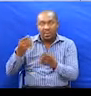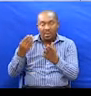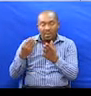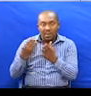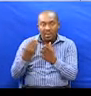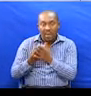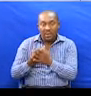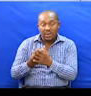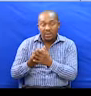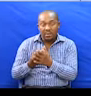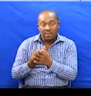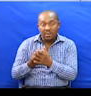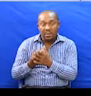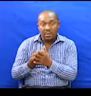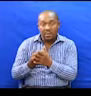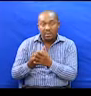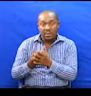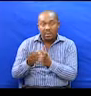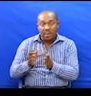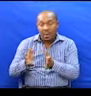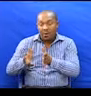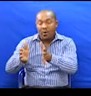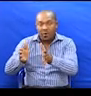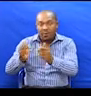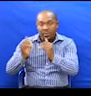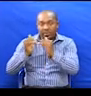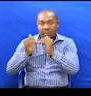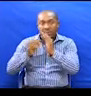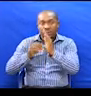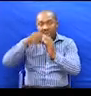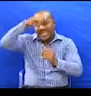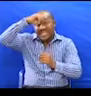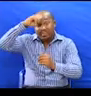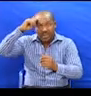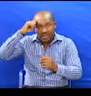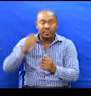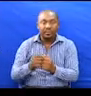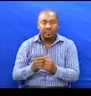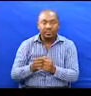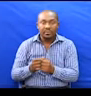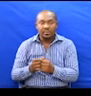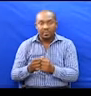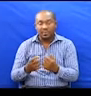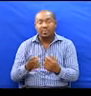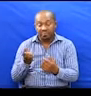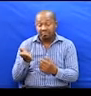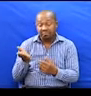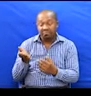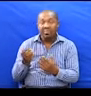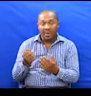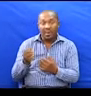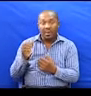At our normal temperature, at our daily temperature, these fats, they are said to be what? Solid. They are said to